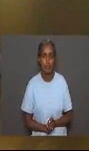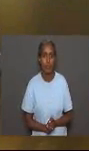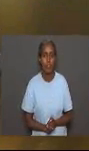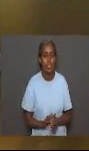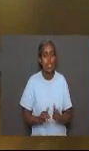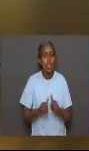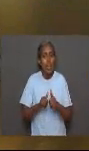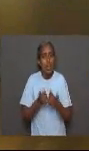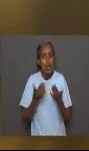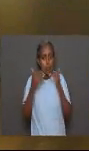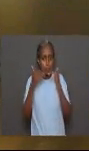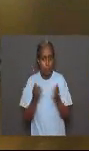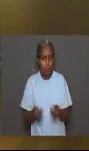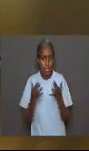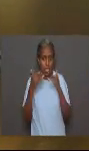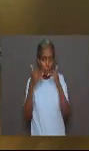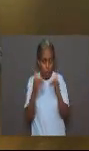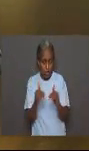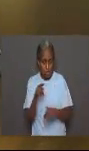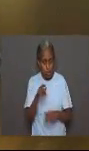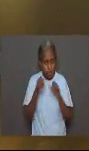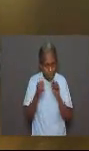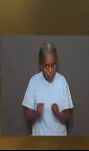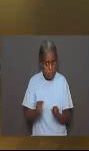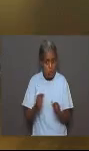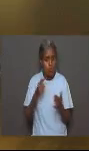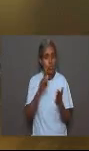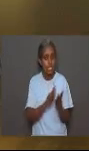How many quantities were you able to list?